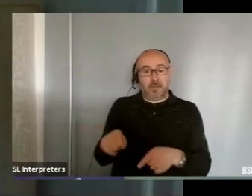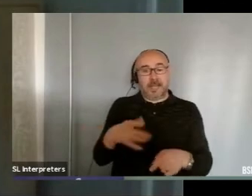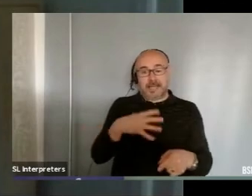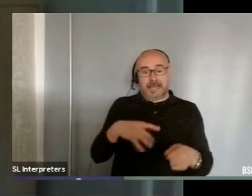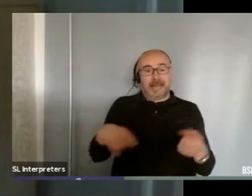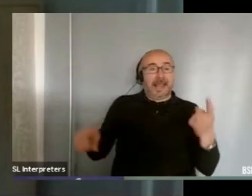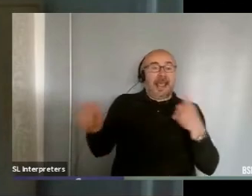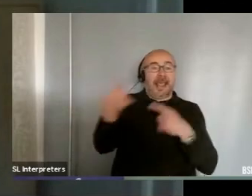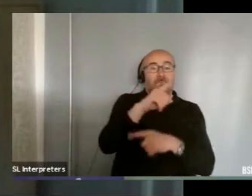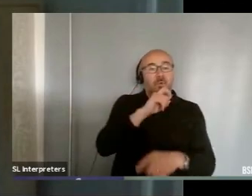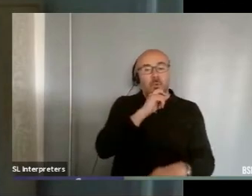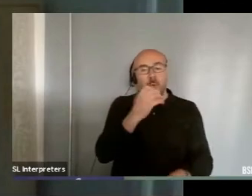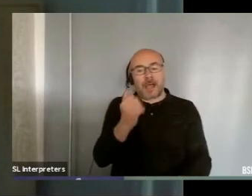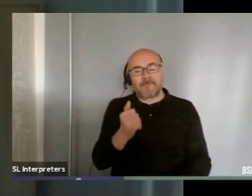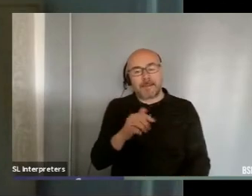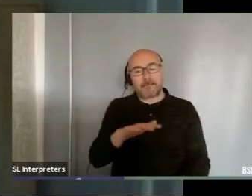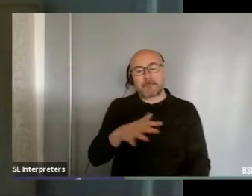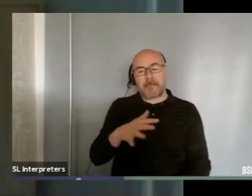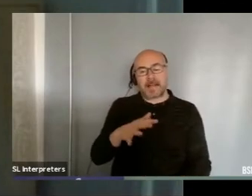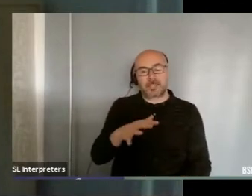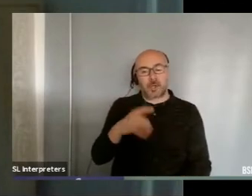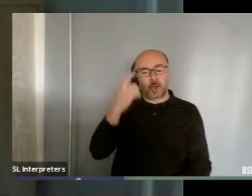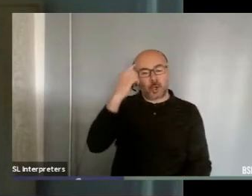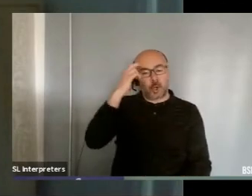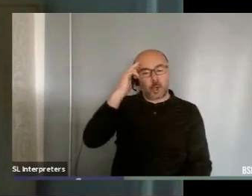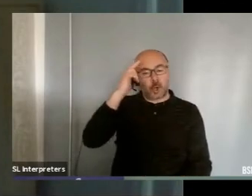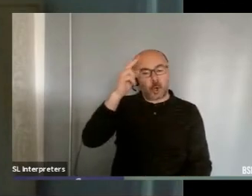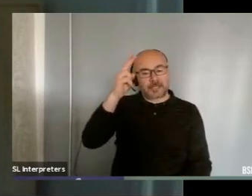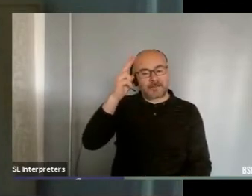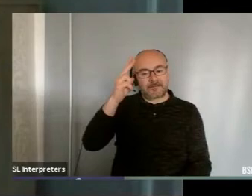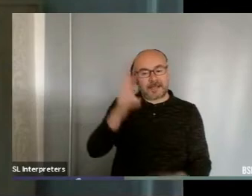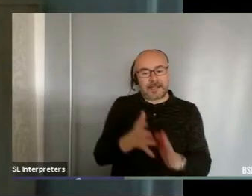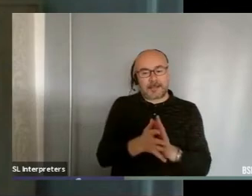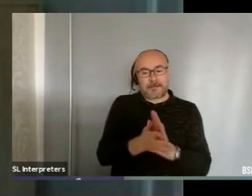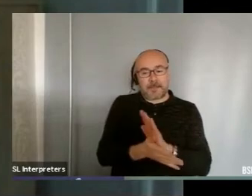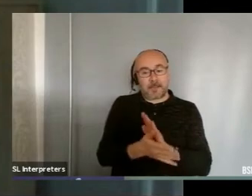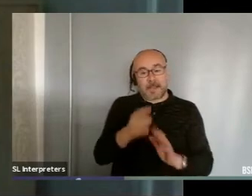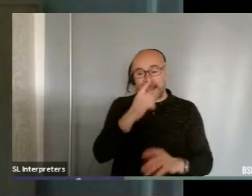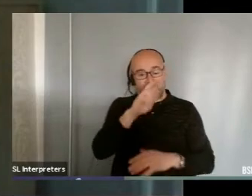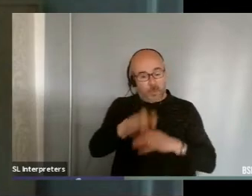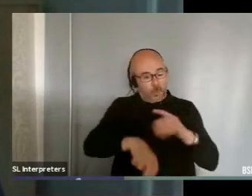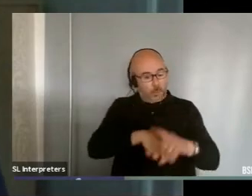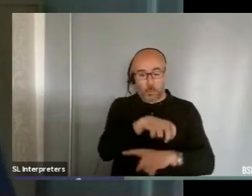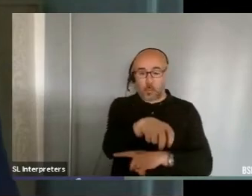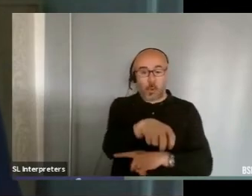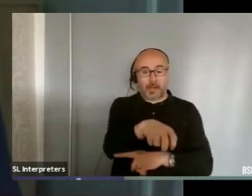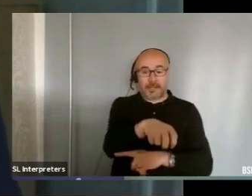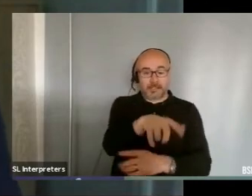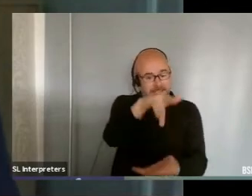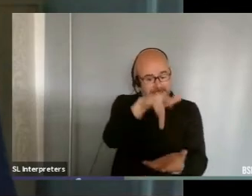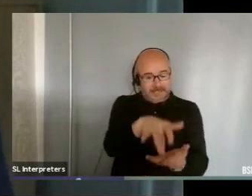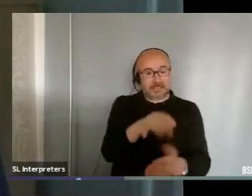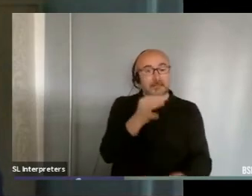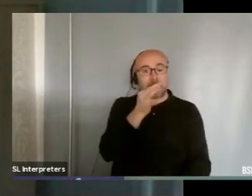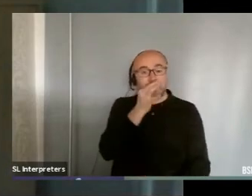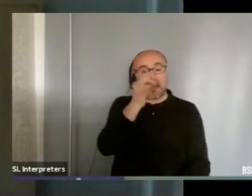everyone, with a mild cognitive impairment, perhaps walking through one of the clinics can get access to a scan and a cerebral spinal fluid test. But we're doing some work just